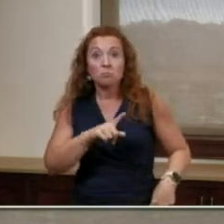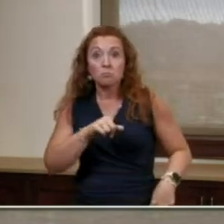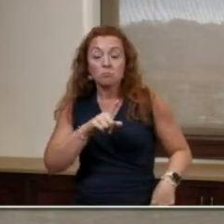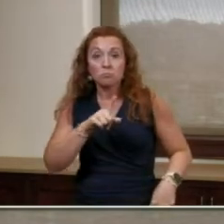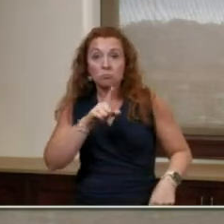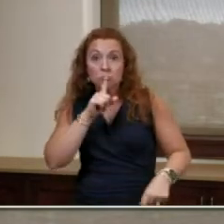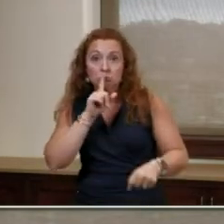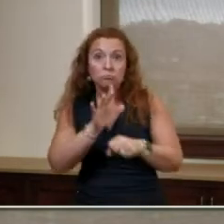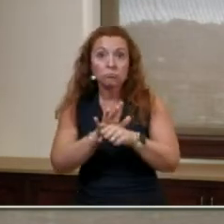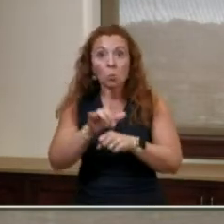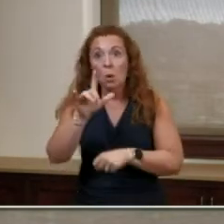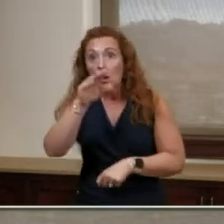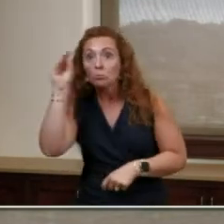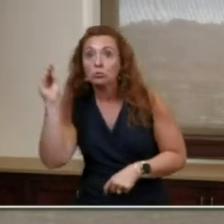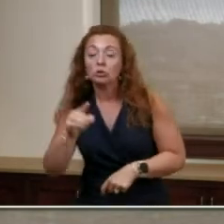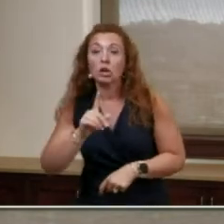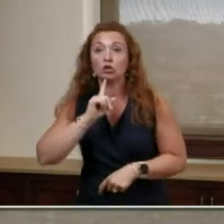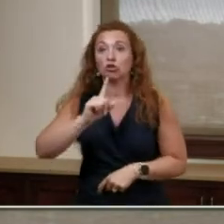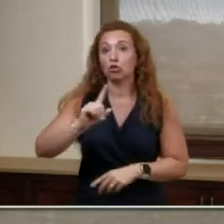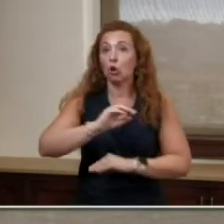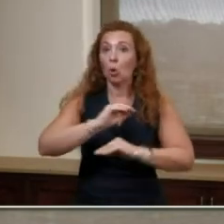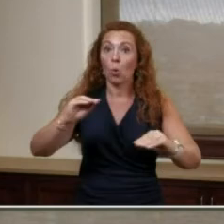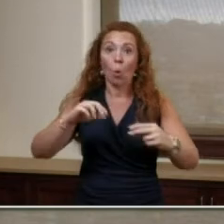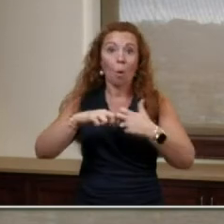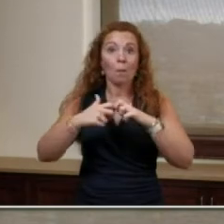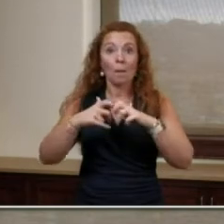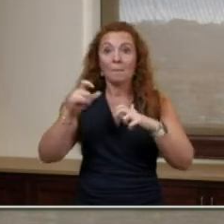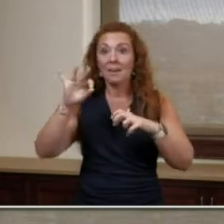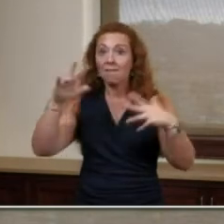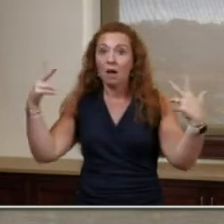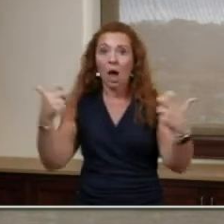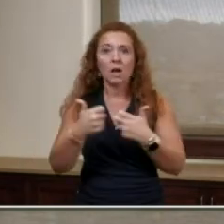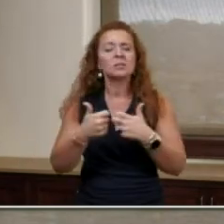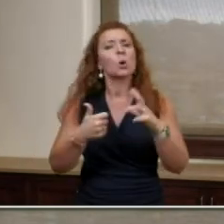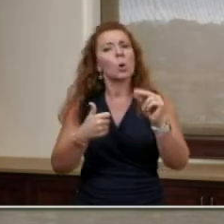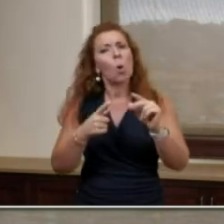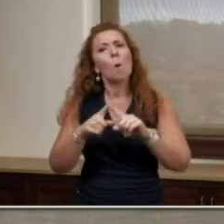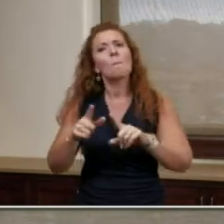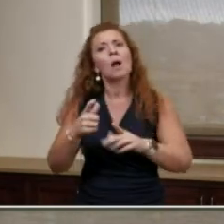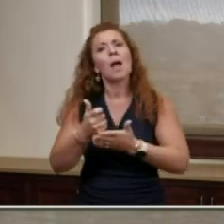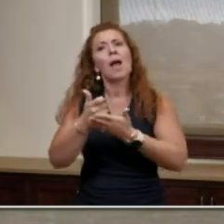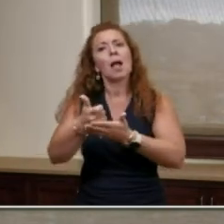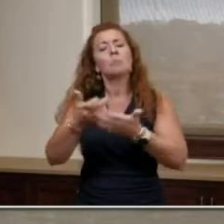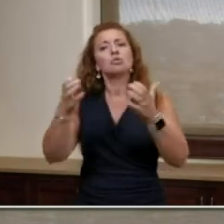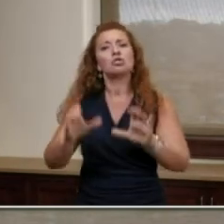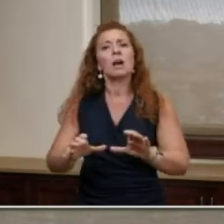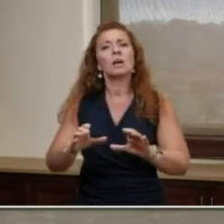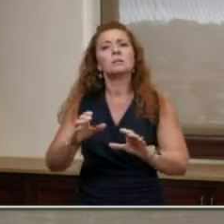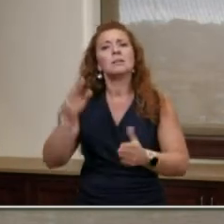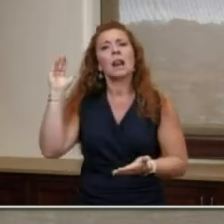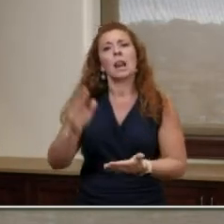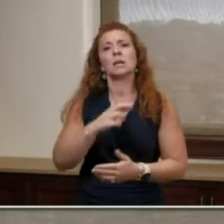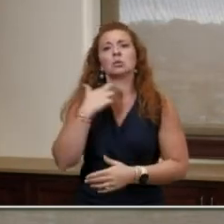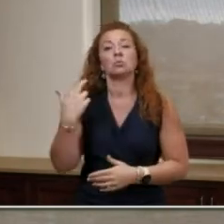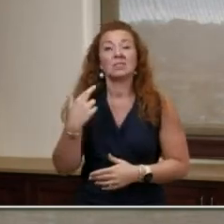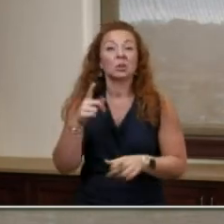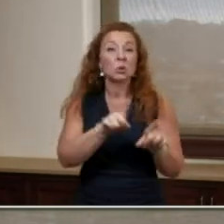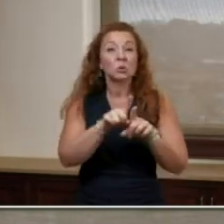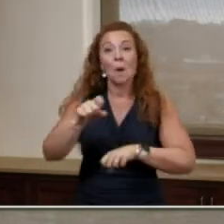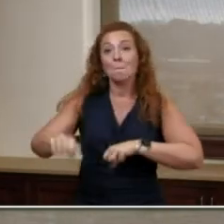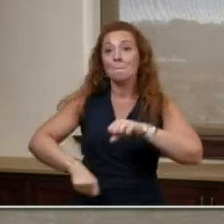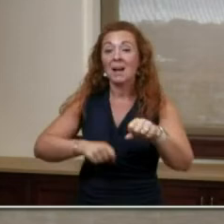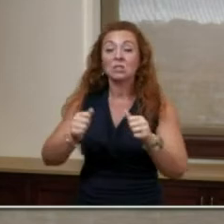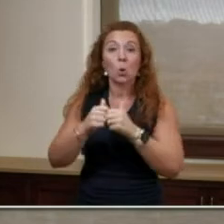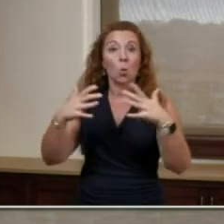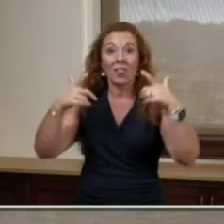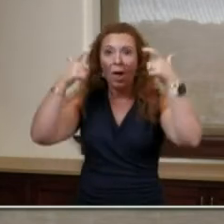bad is going to happen if you get in a car wreck, but they certainly improve your chances. We would never want our kids to ride their bike